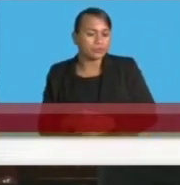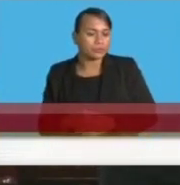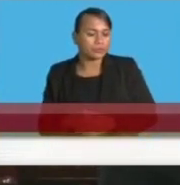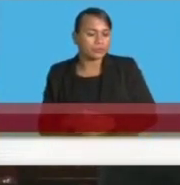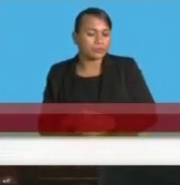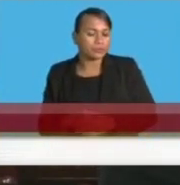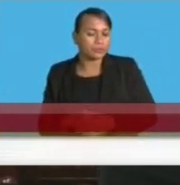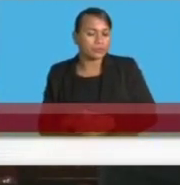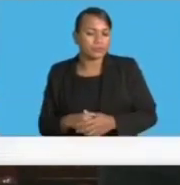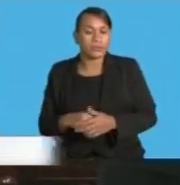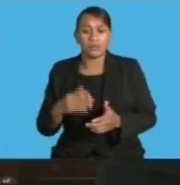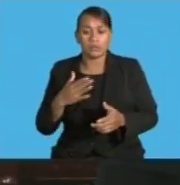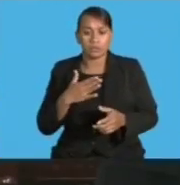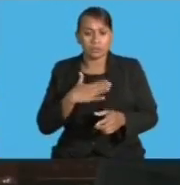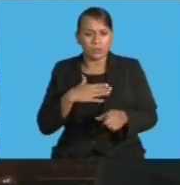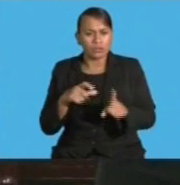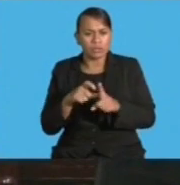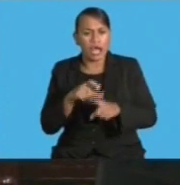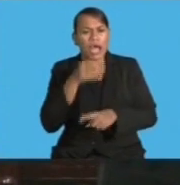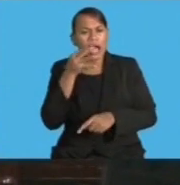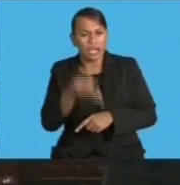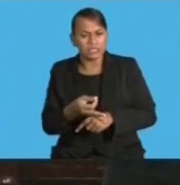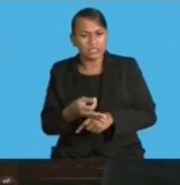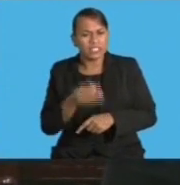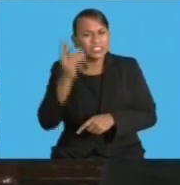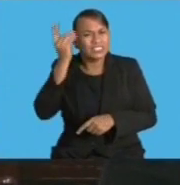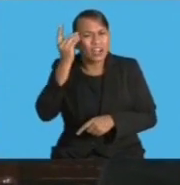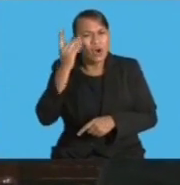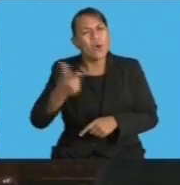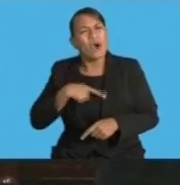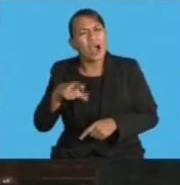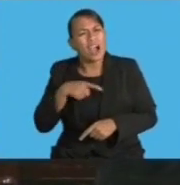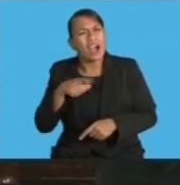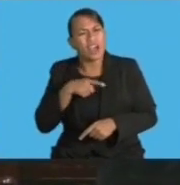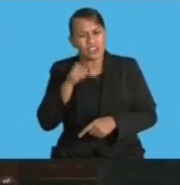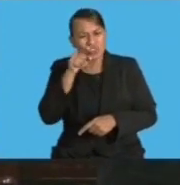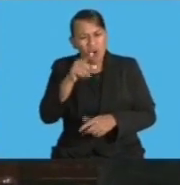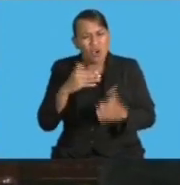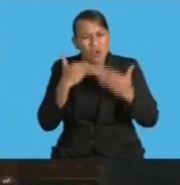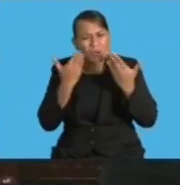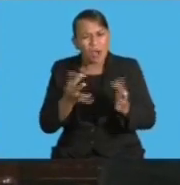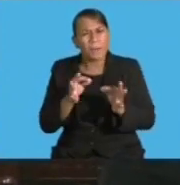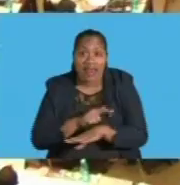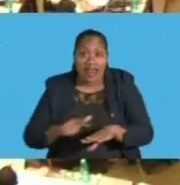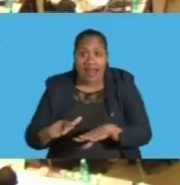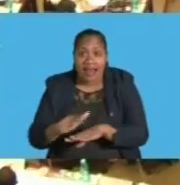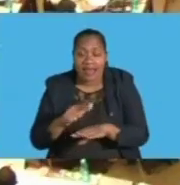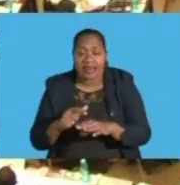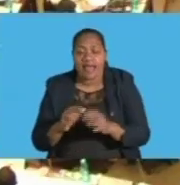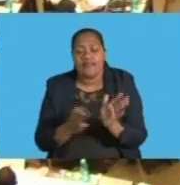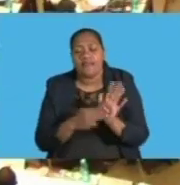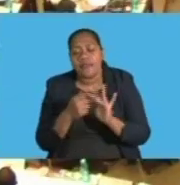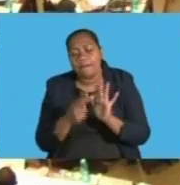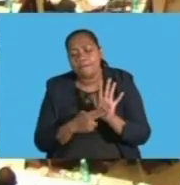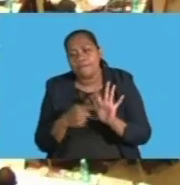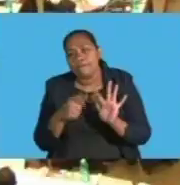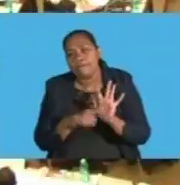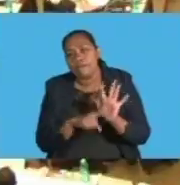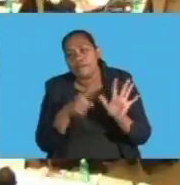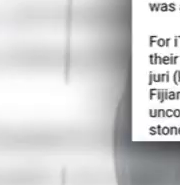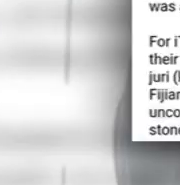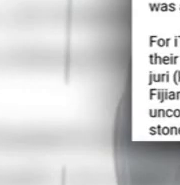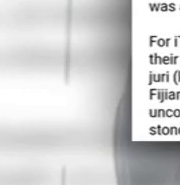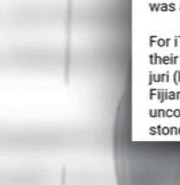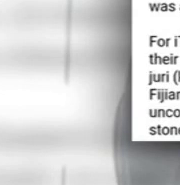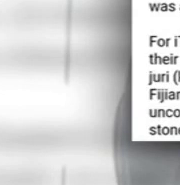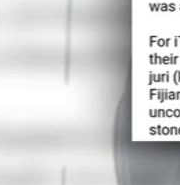that why is Honorable Mbulitavu making such a sweeping and denigrating comments about our women? The government MP saying